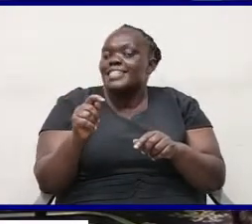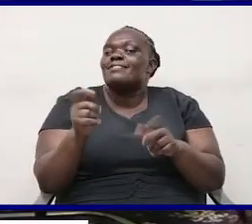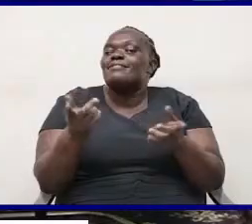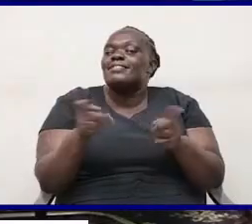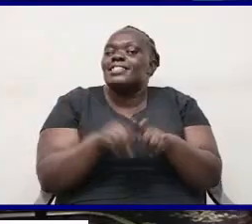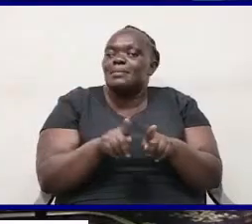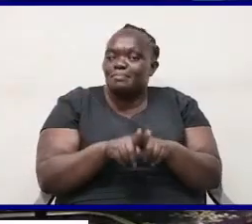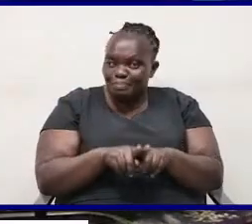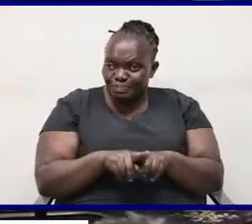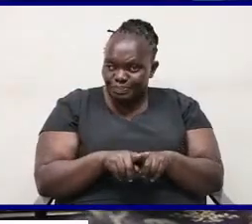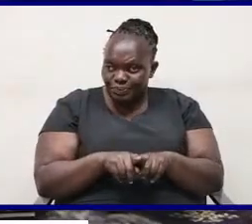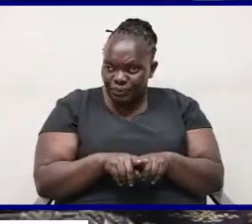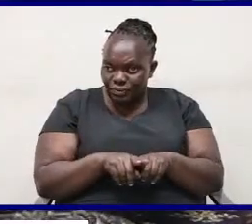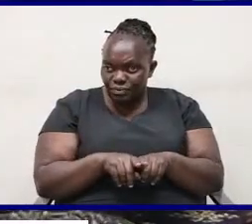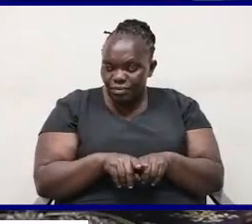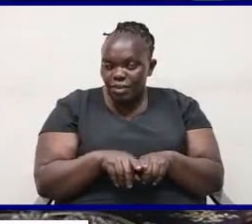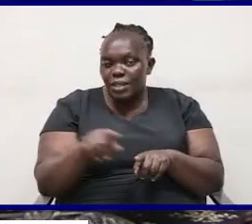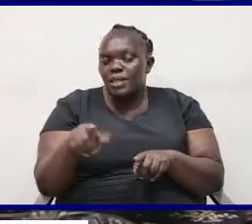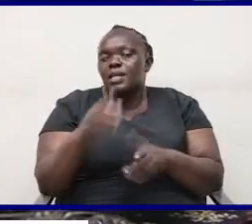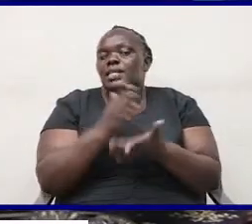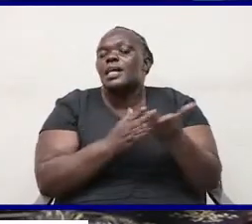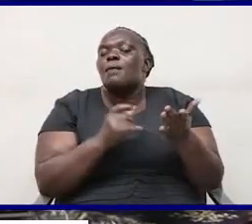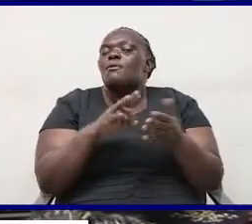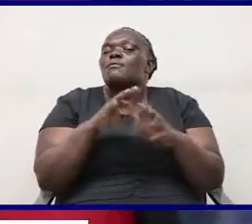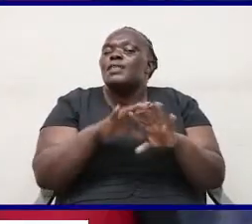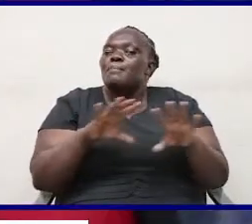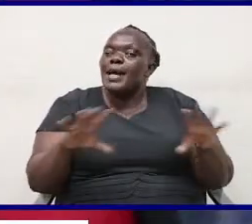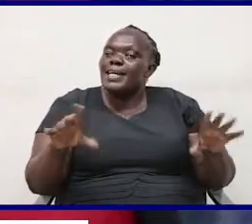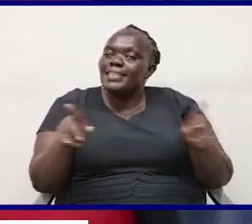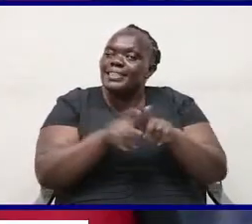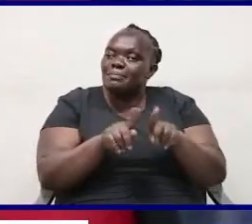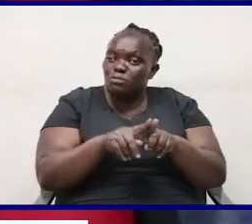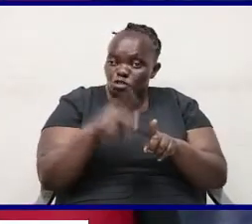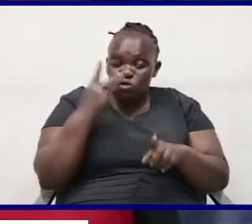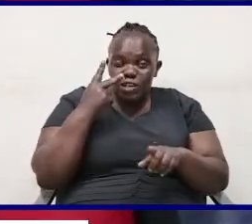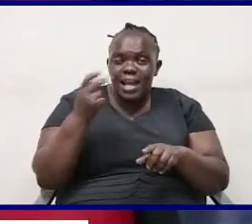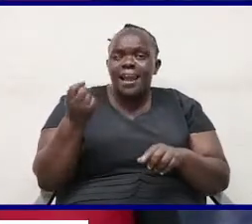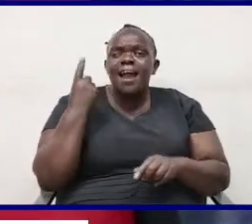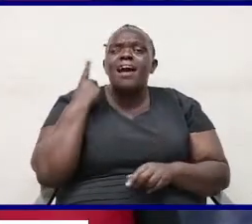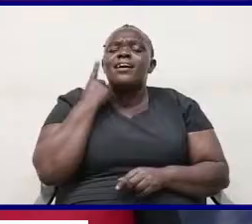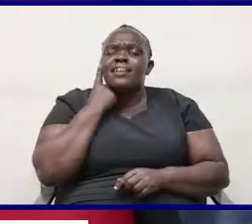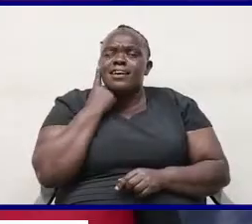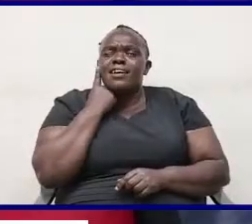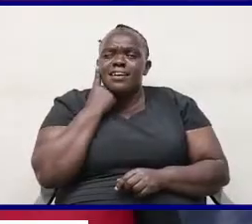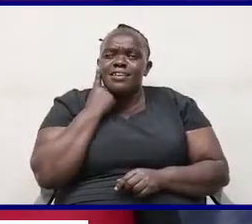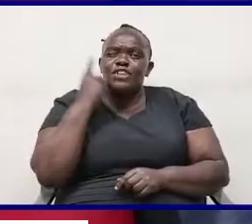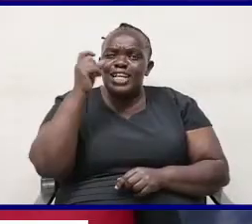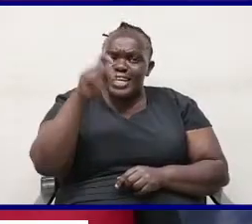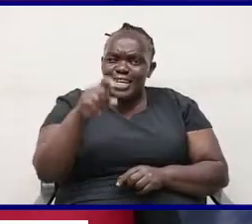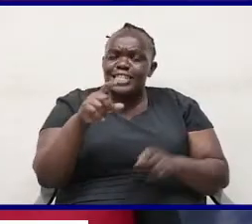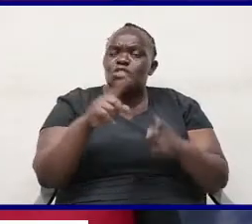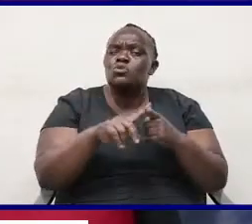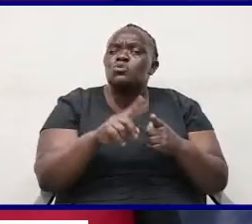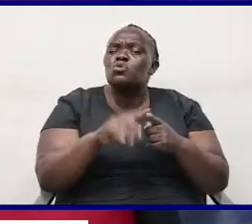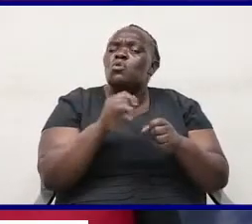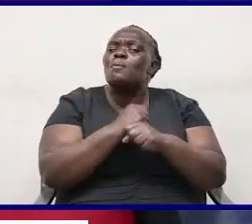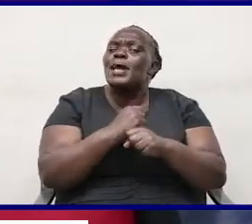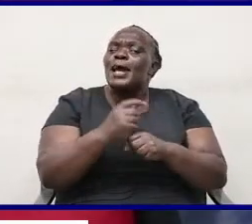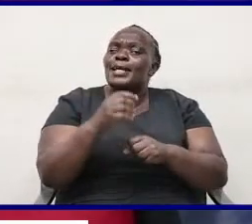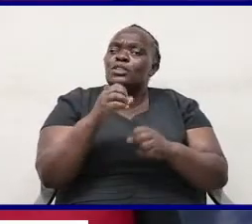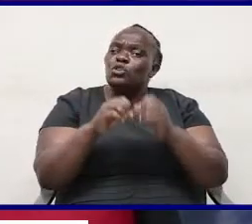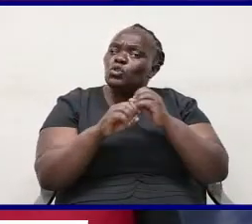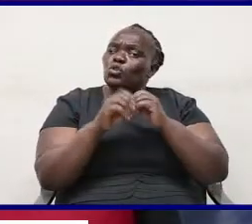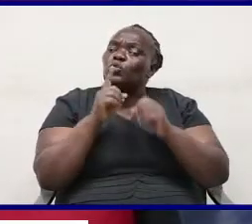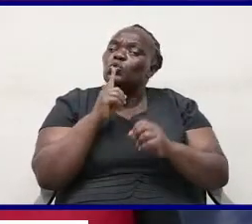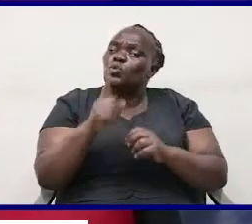hapo. Yeah, so these are some of the markets that we are looking and realizing that we need to really make sure we